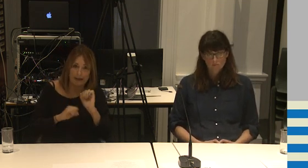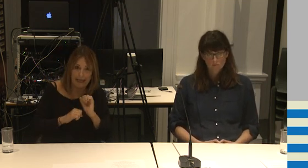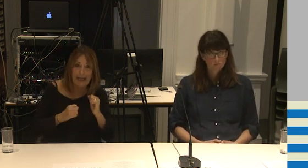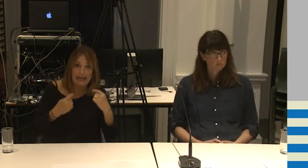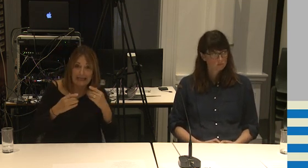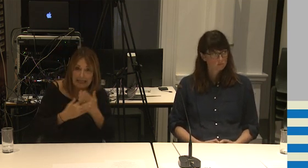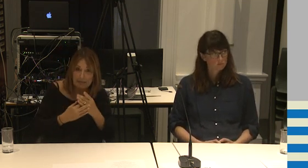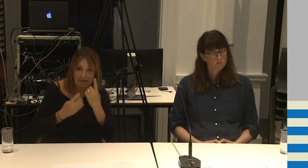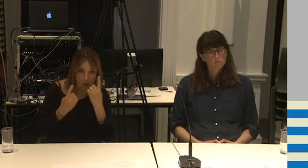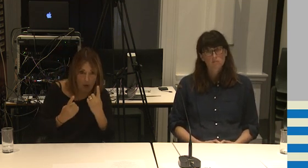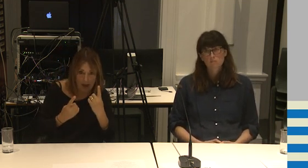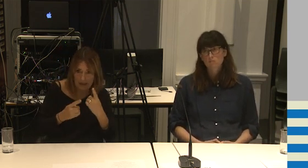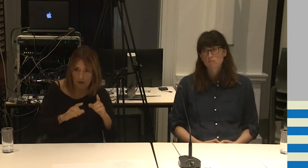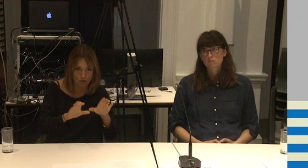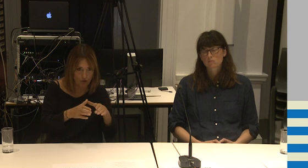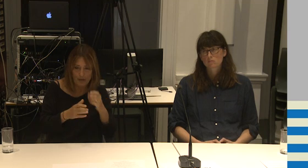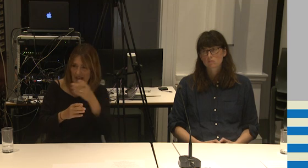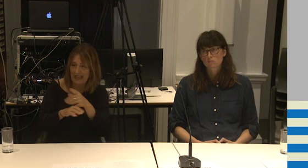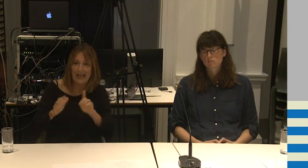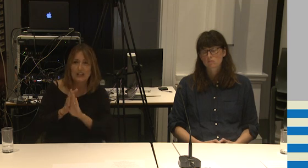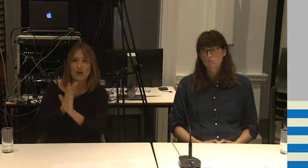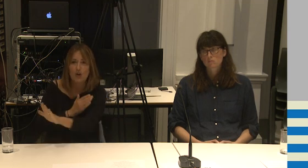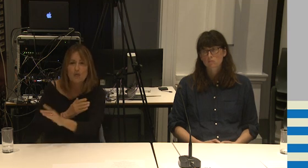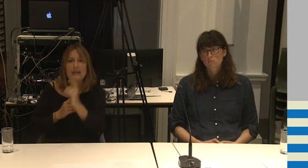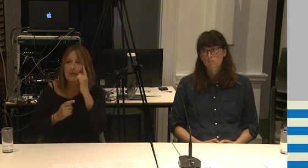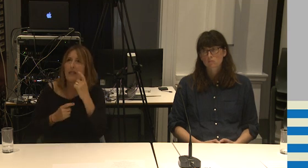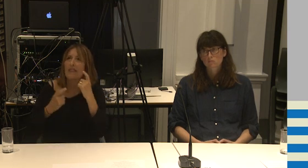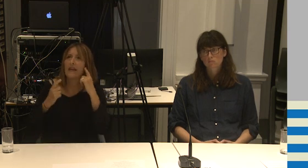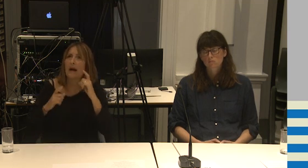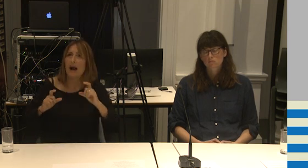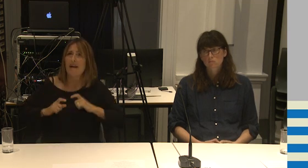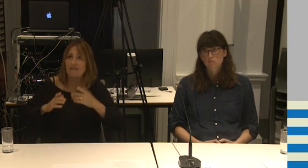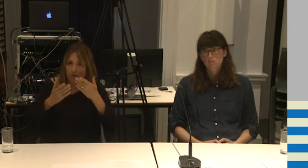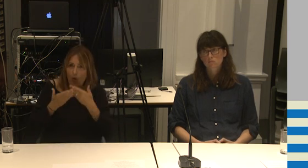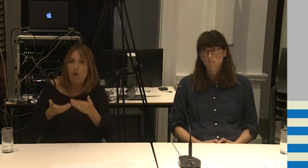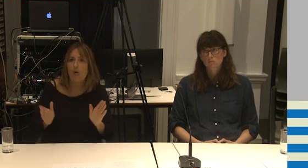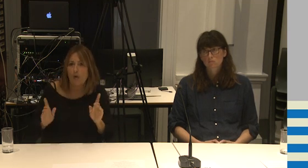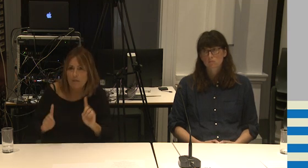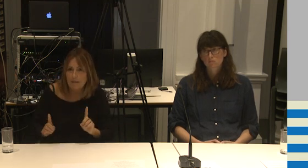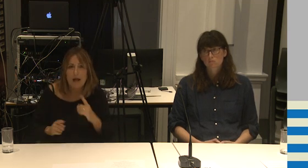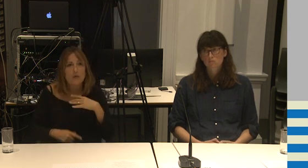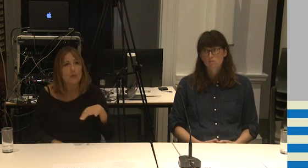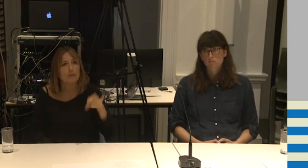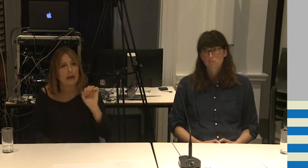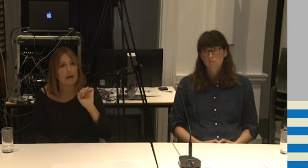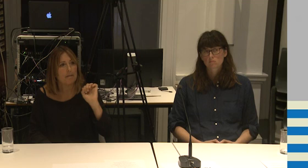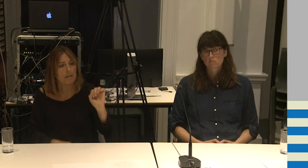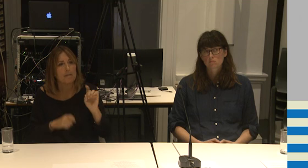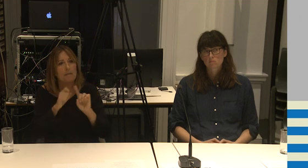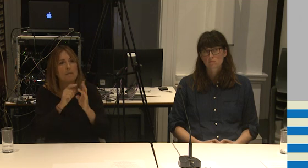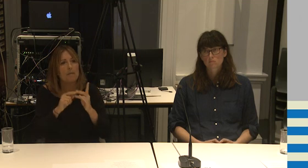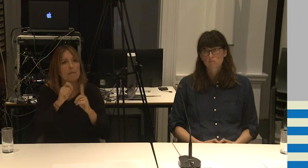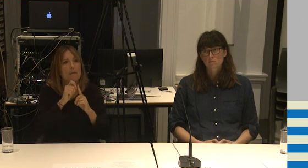group of people, rather than thinking about comfort for everyone. And I thought, actually, I just wanted to pick up on a point you made, Poppy,